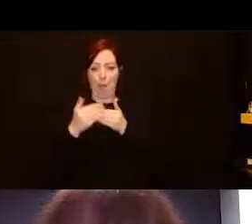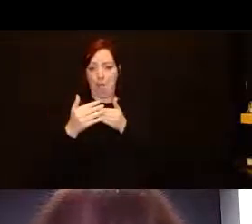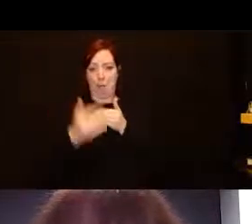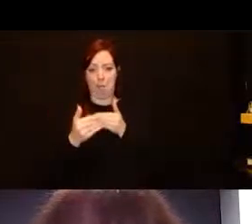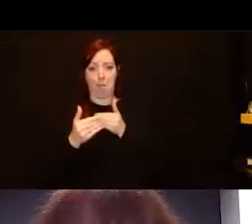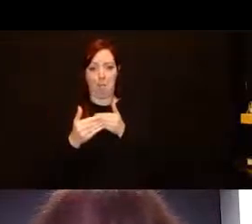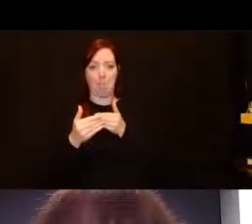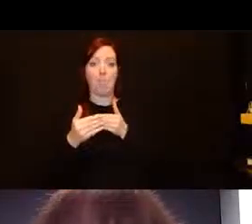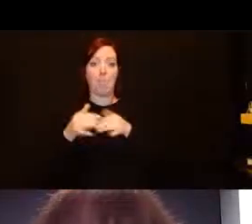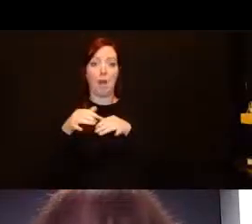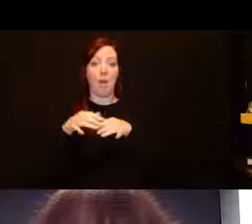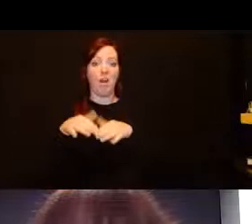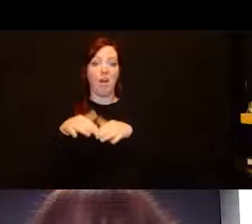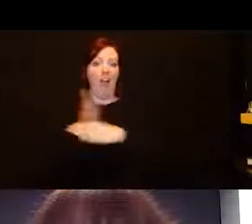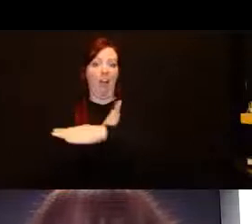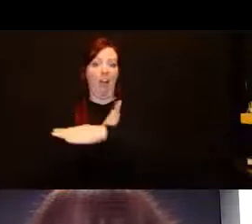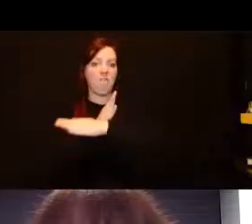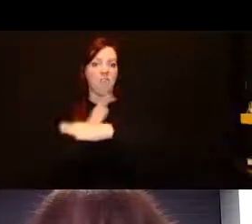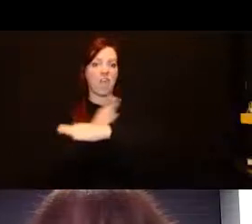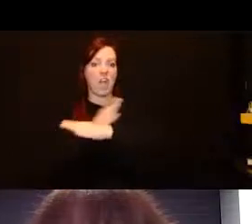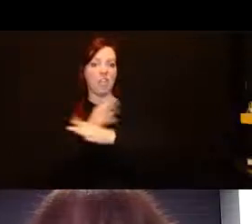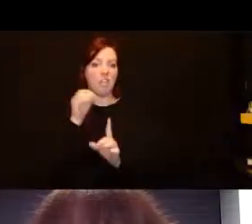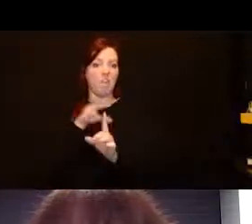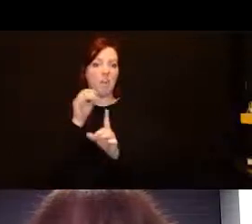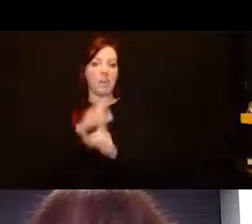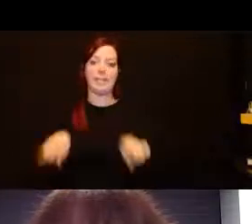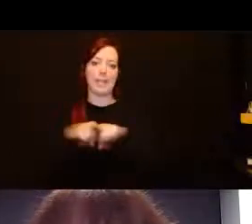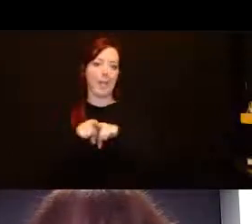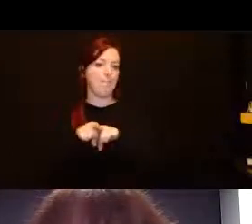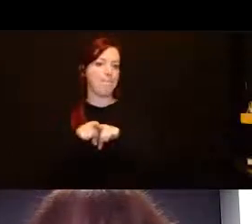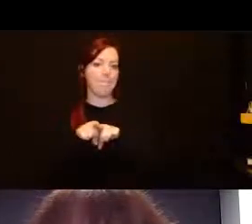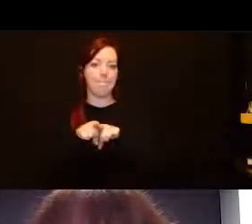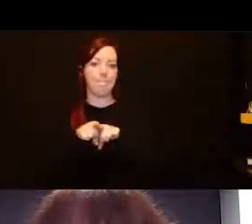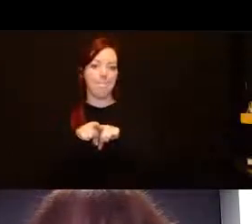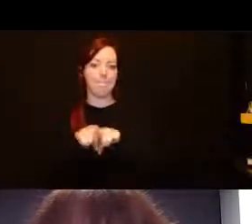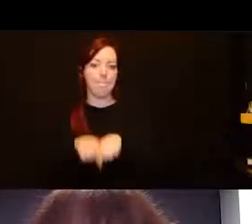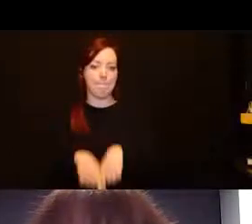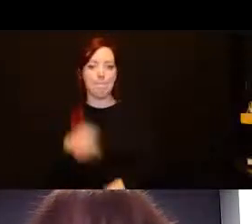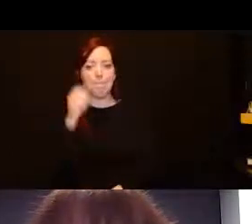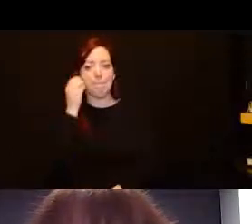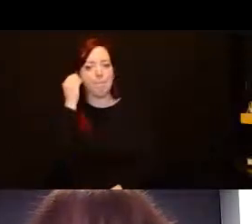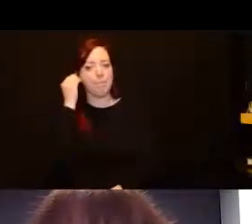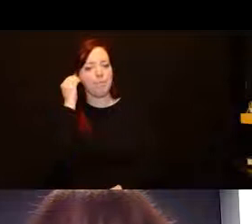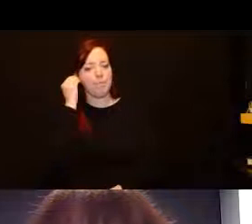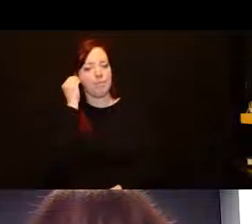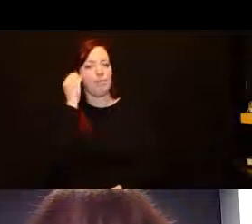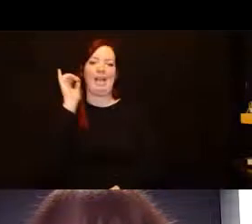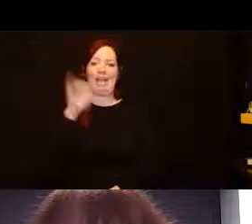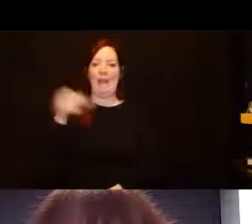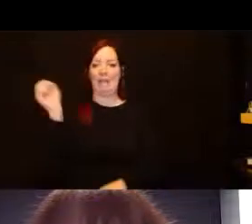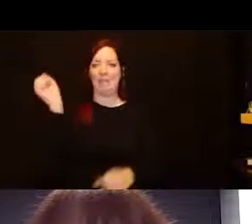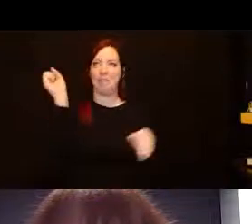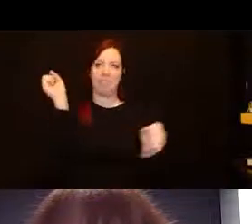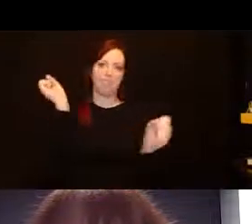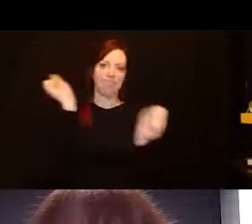average will be the same. Average effect will be the same. This is the concept of equal energy principle.